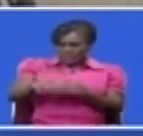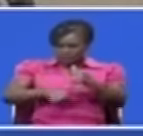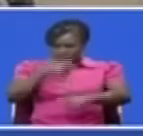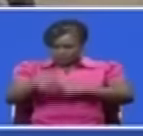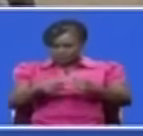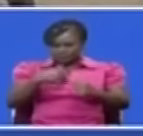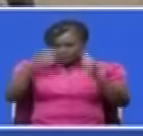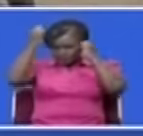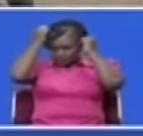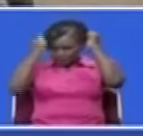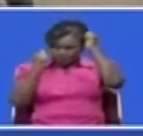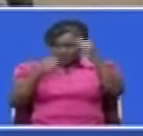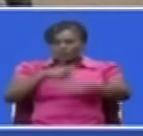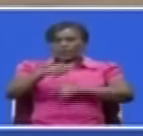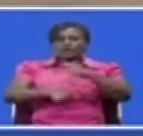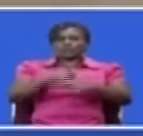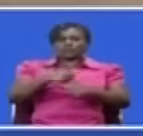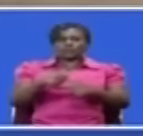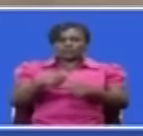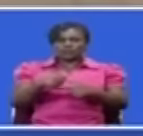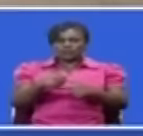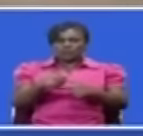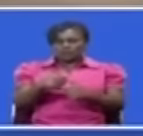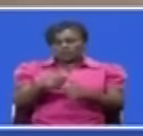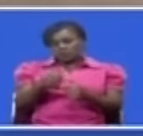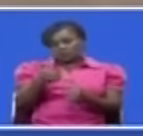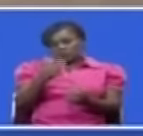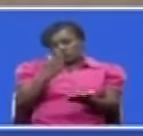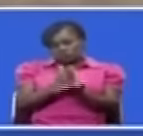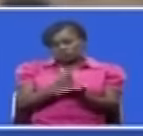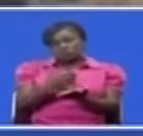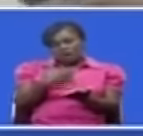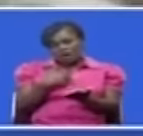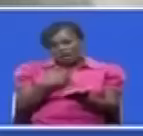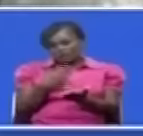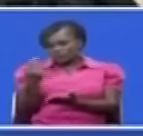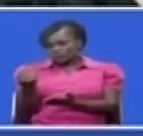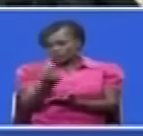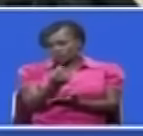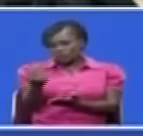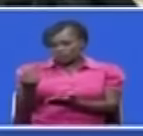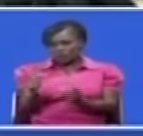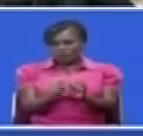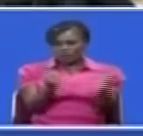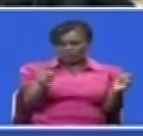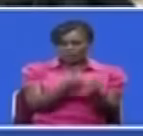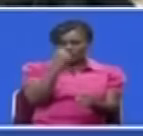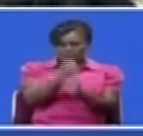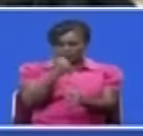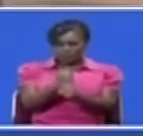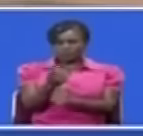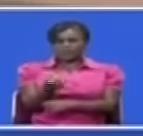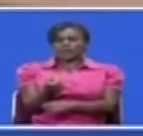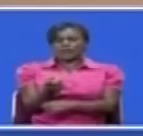it's a military action. Of course, there may be incidences or accidents. There may be things like that. It's about operational efficiency.